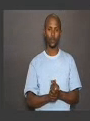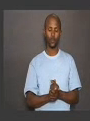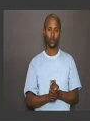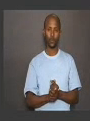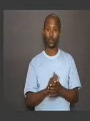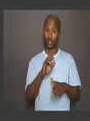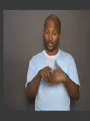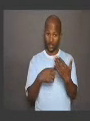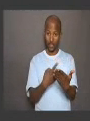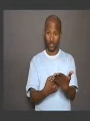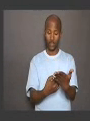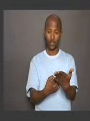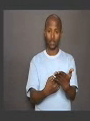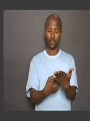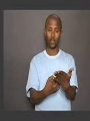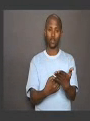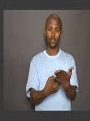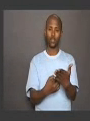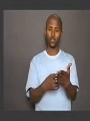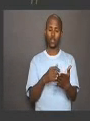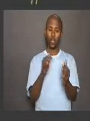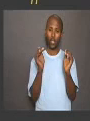This in turn is equal to